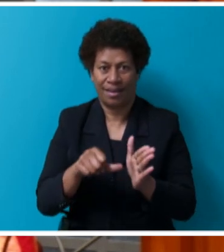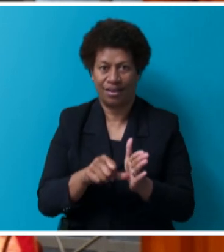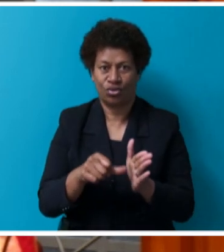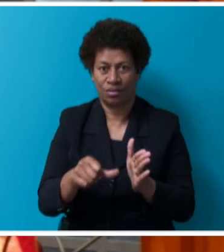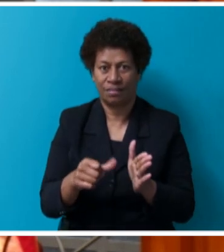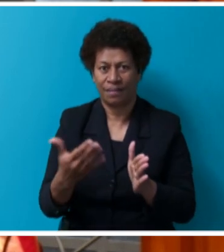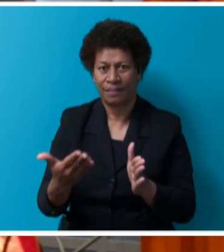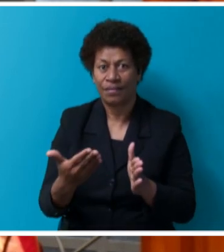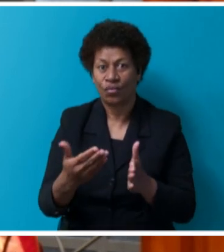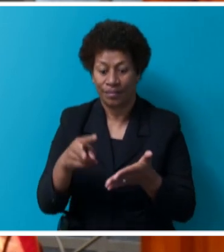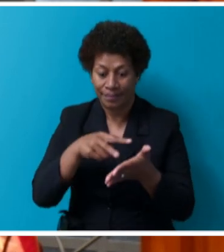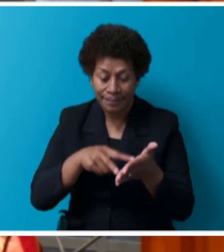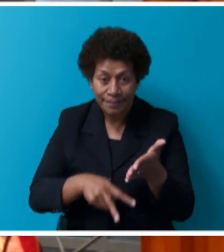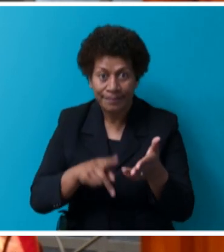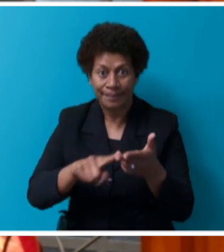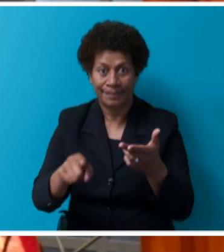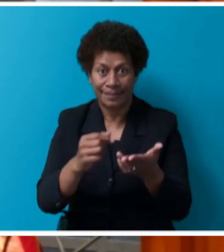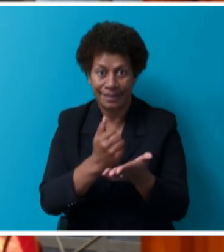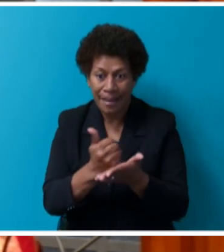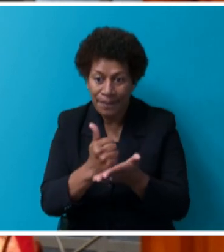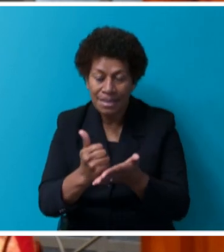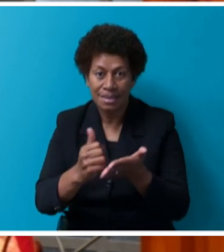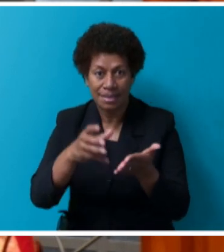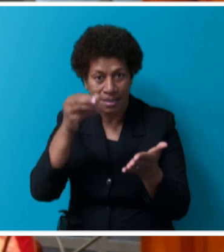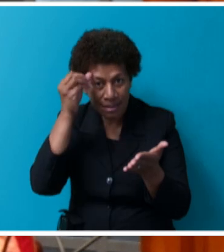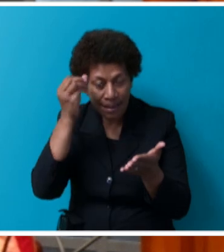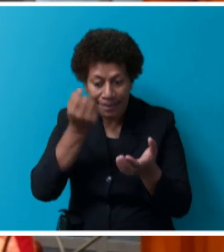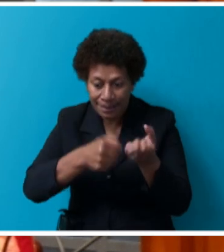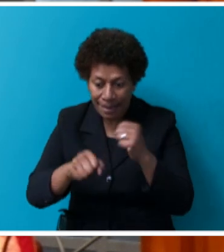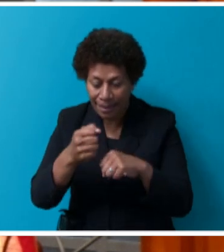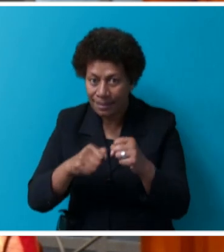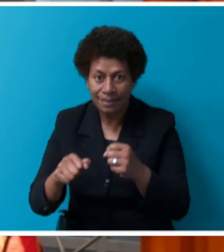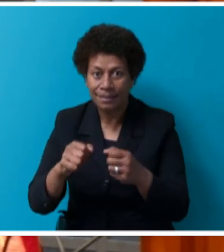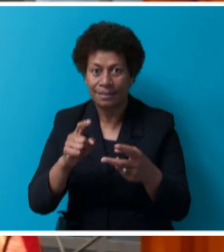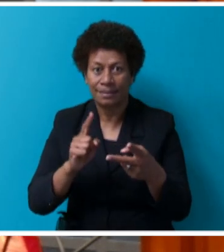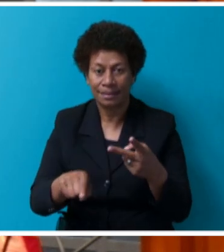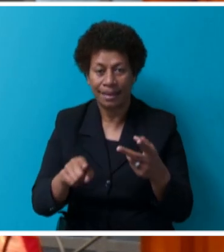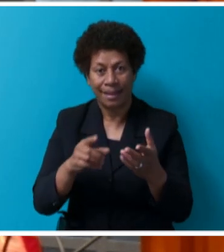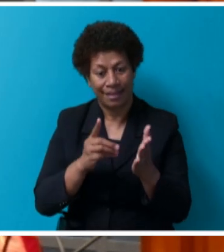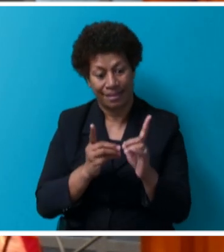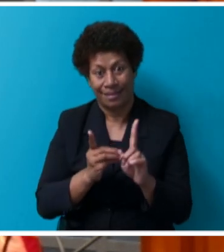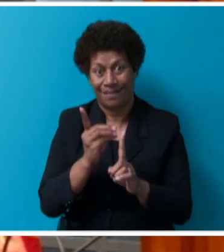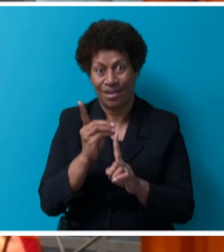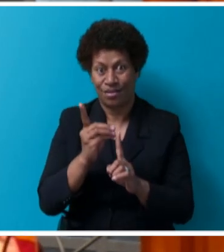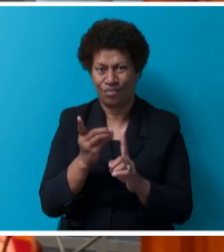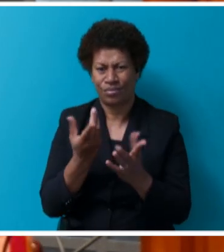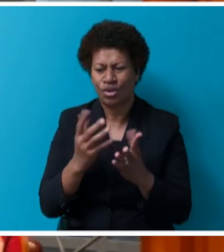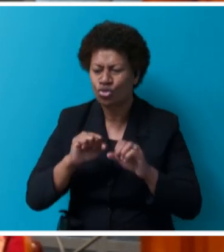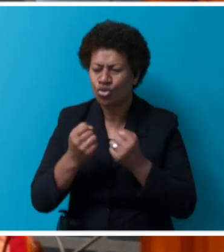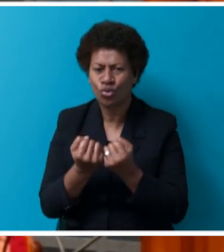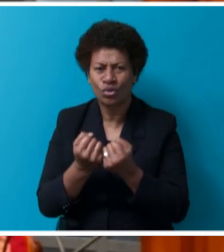pre-literacy, pre-numeracy, and science, but also develops a vital social skills such